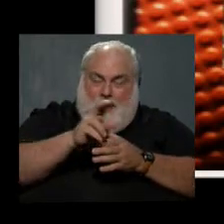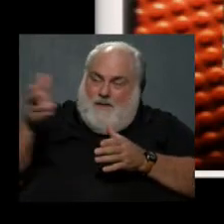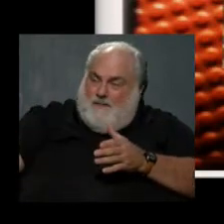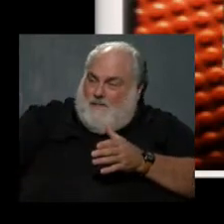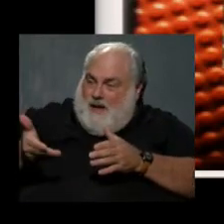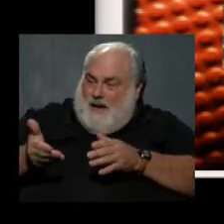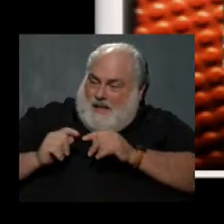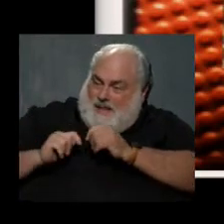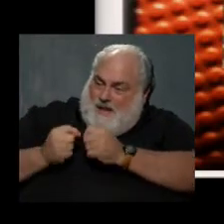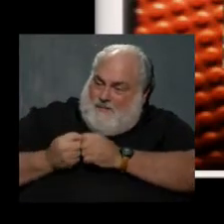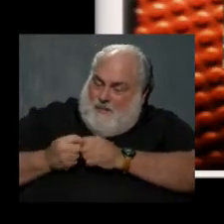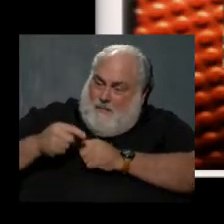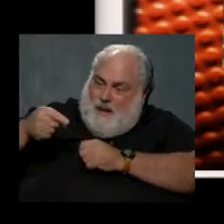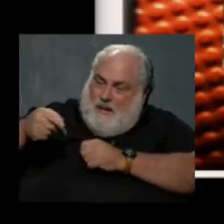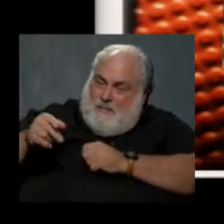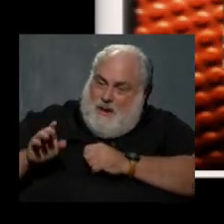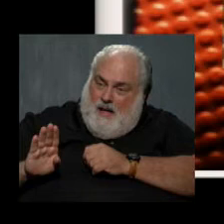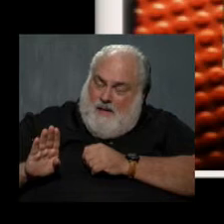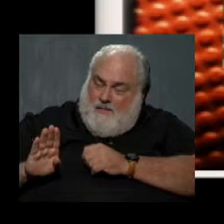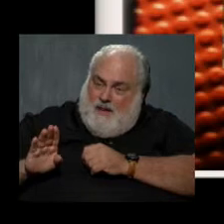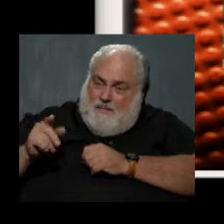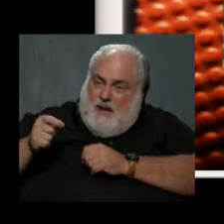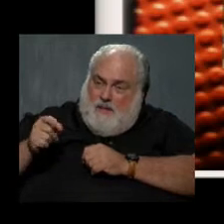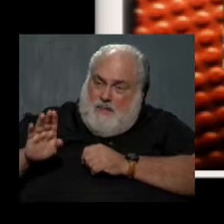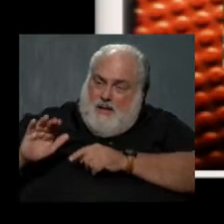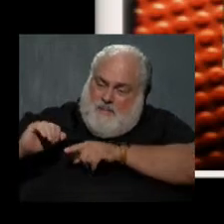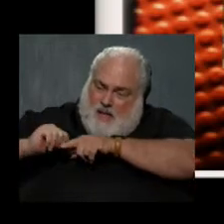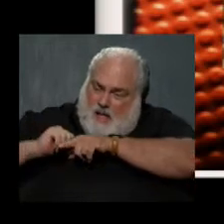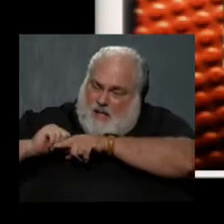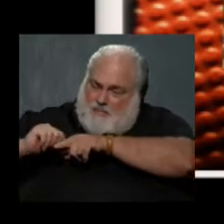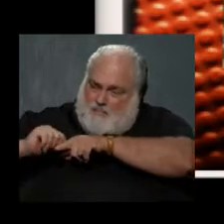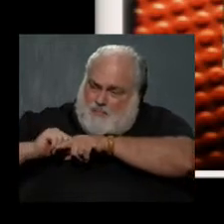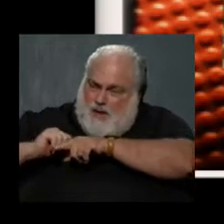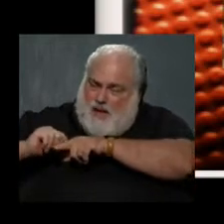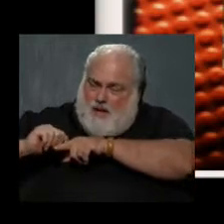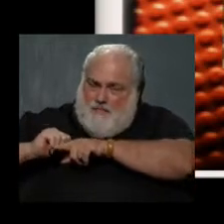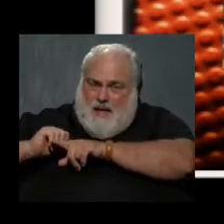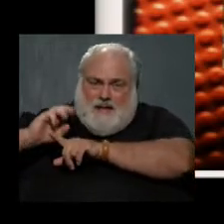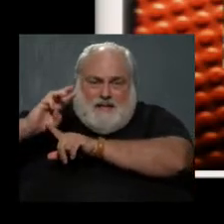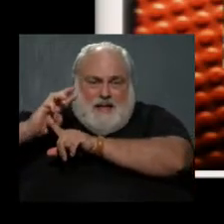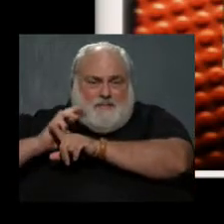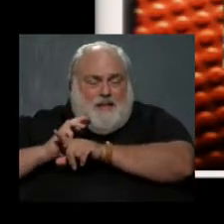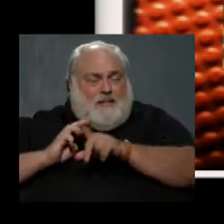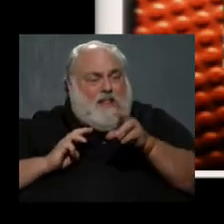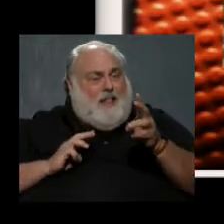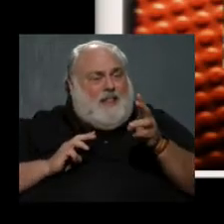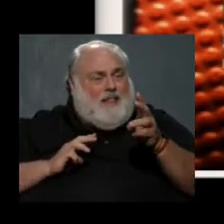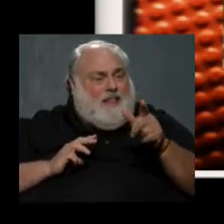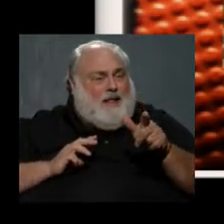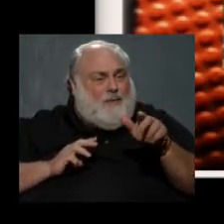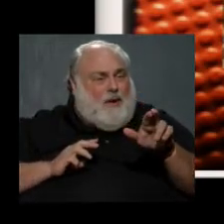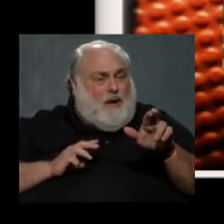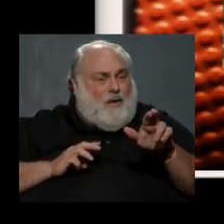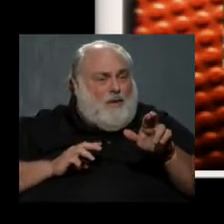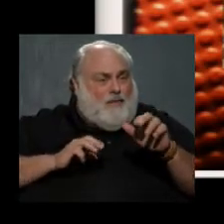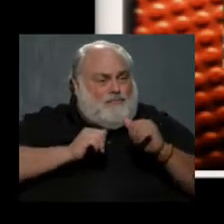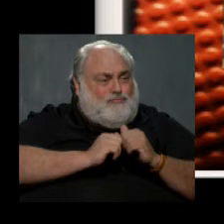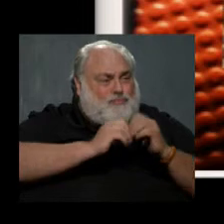Bluff. Pine Bluff had been practicing for 6 months. The Little Rock team was formed the night before the